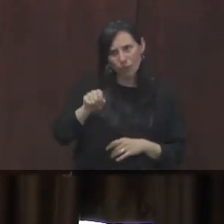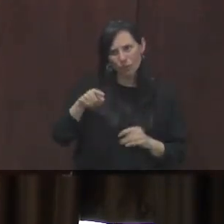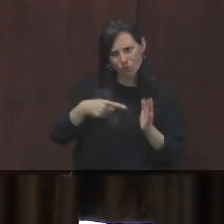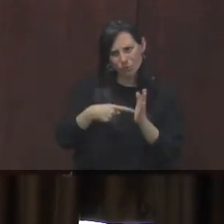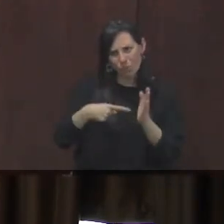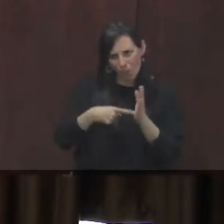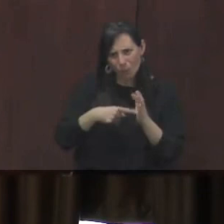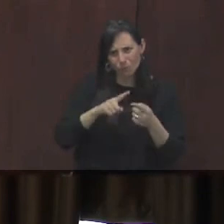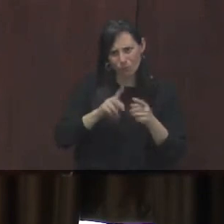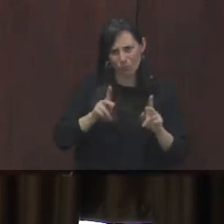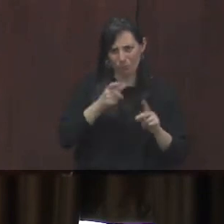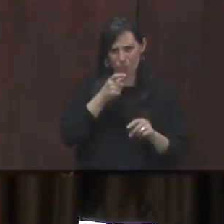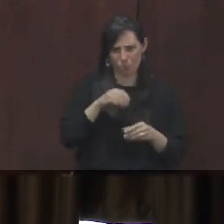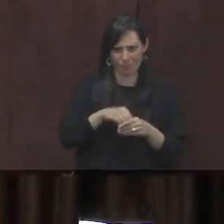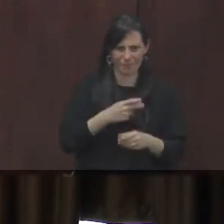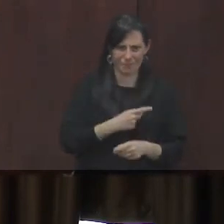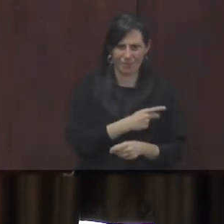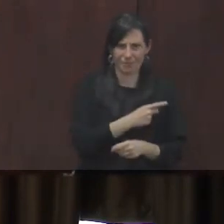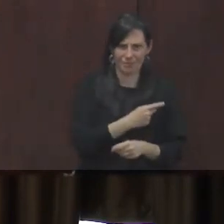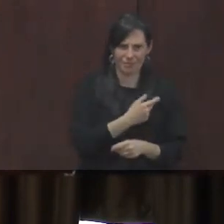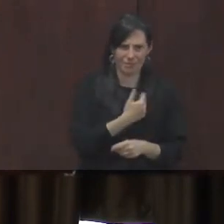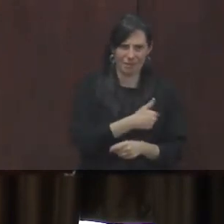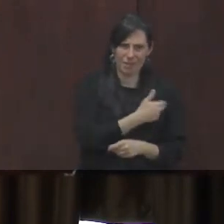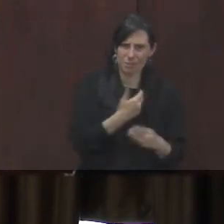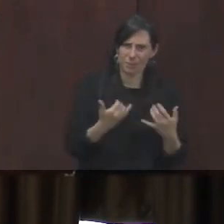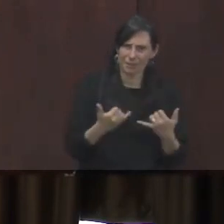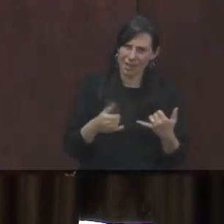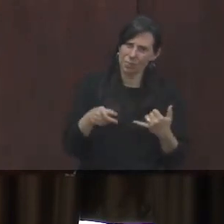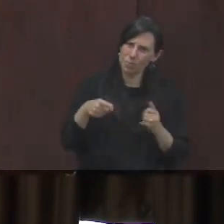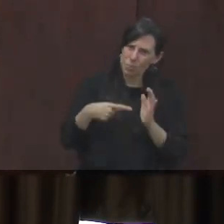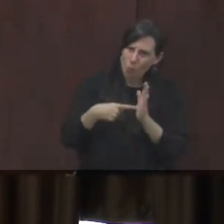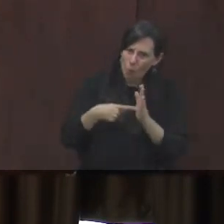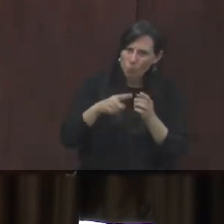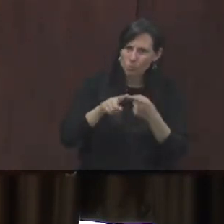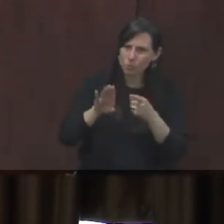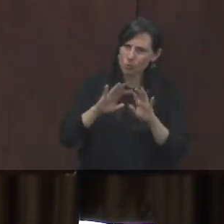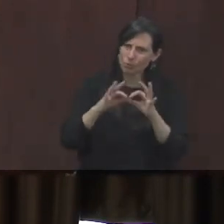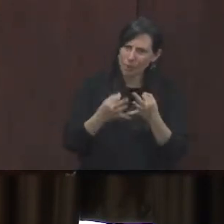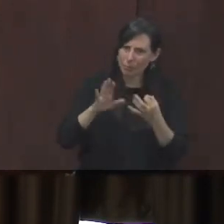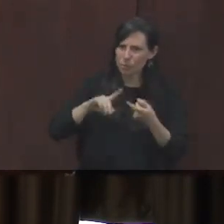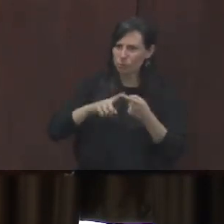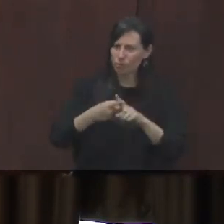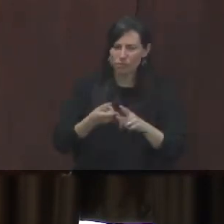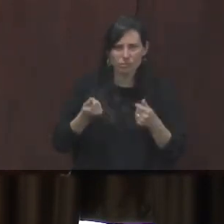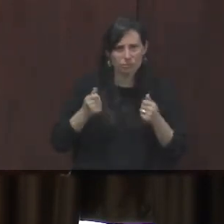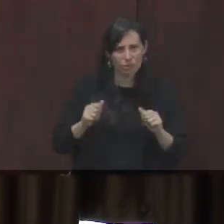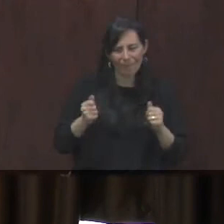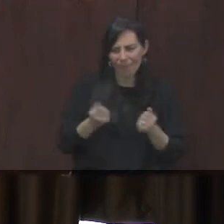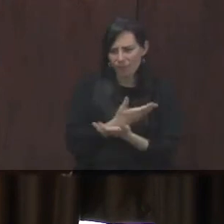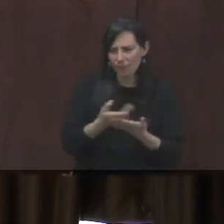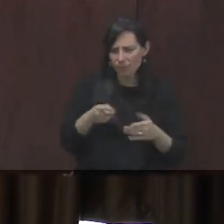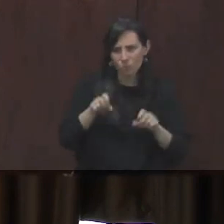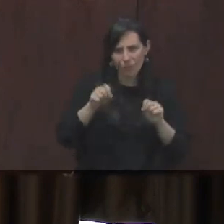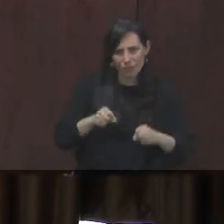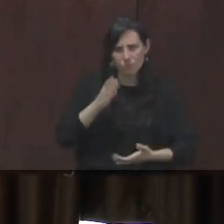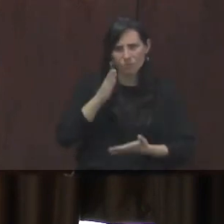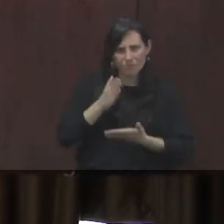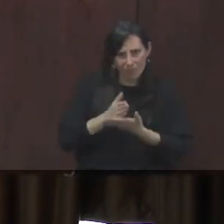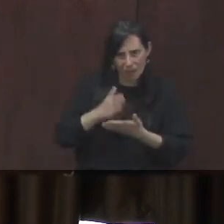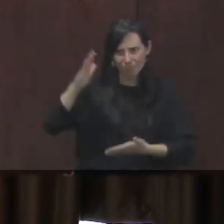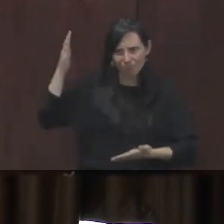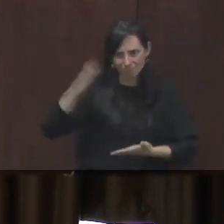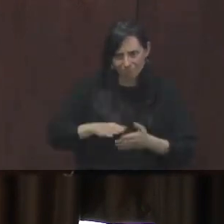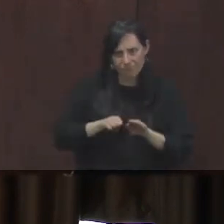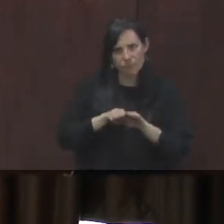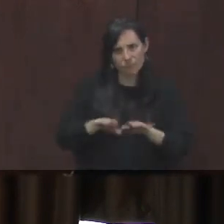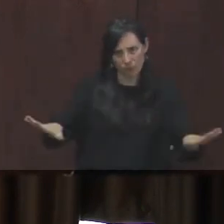patients in the hospital right now. You owe it to your friends and neighbors and your families to do whatever you can to stop the spread of this.